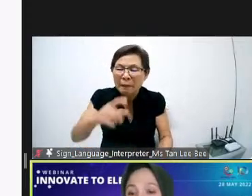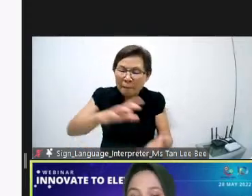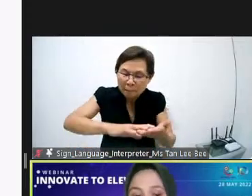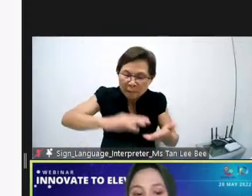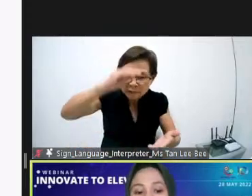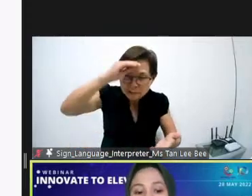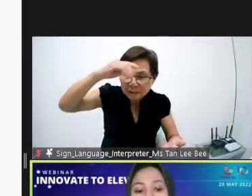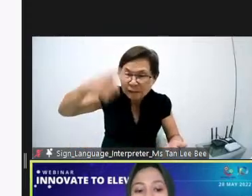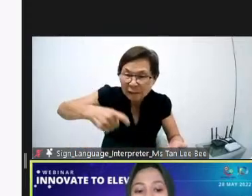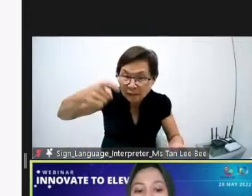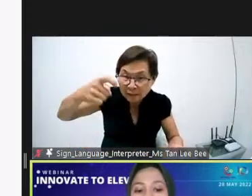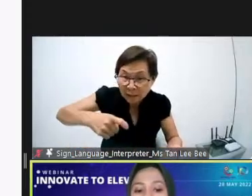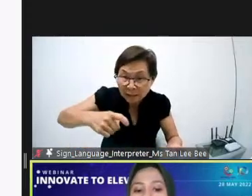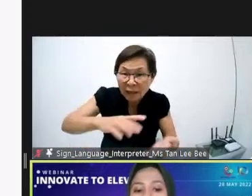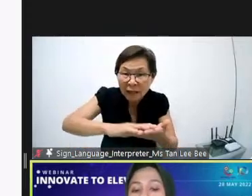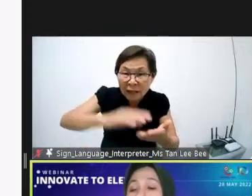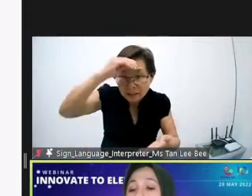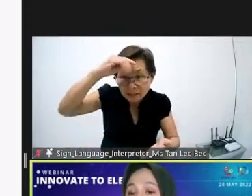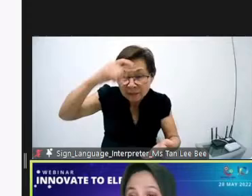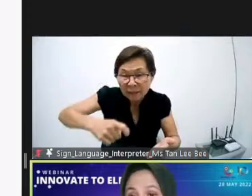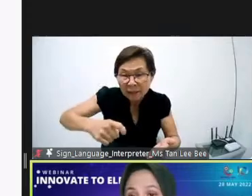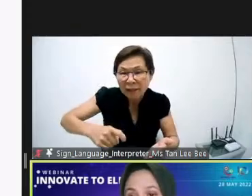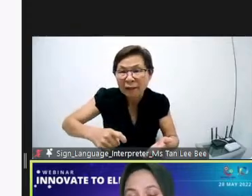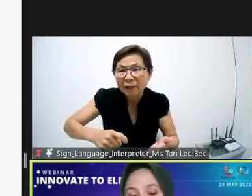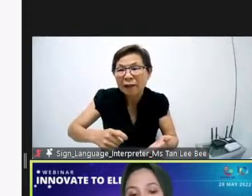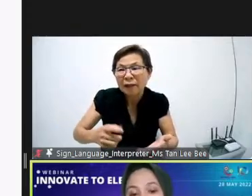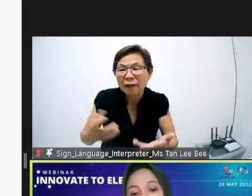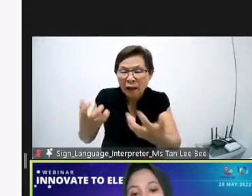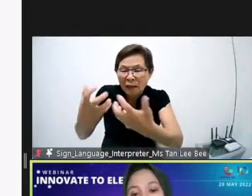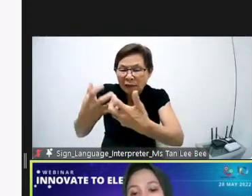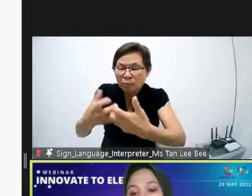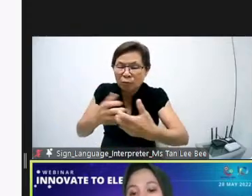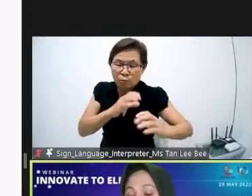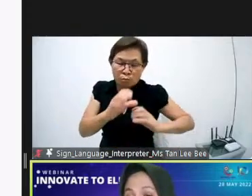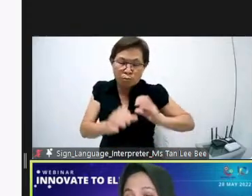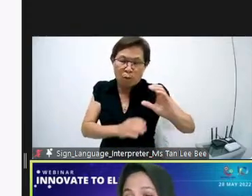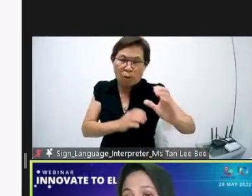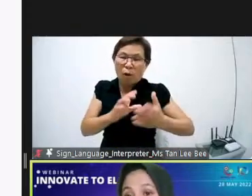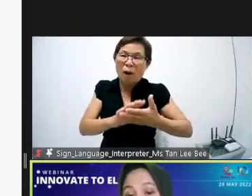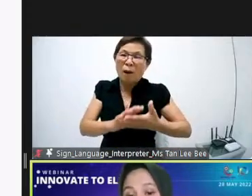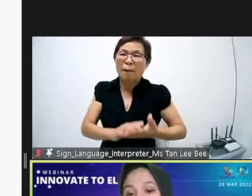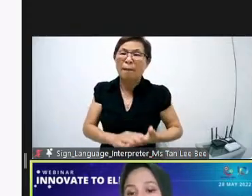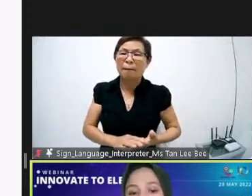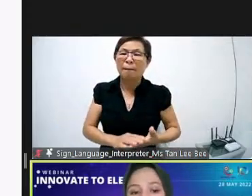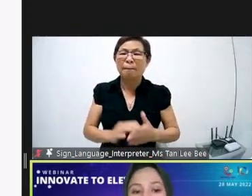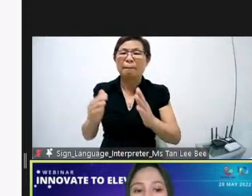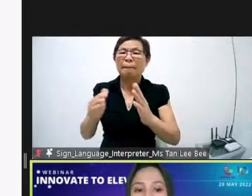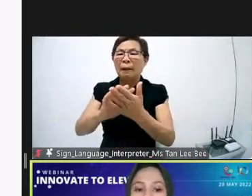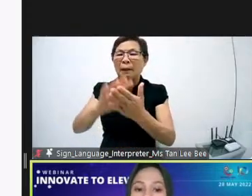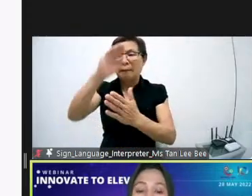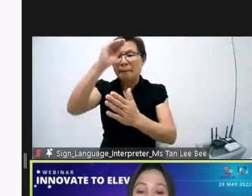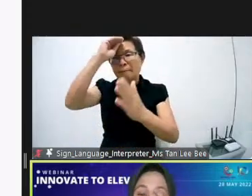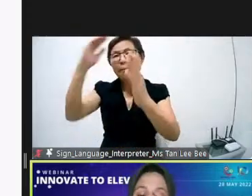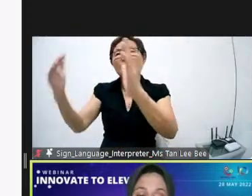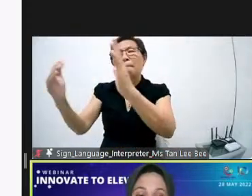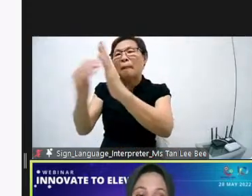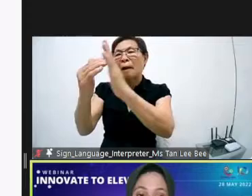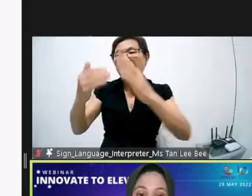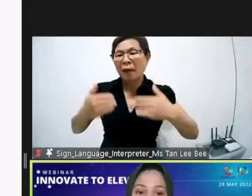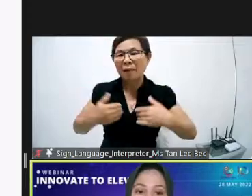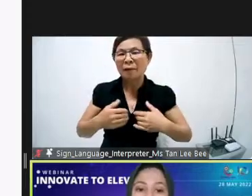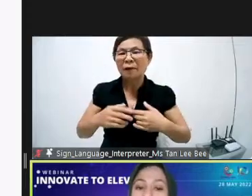of course were also adapt to characteristic of the learning barriers they have. The